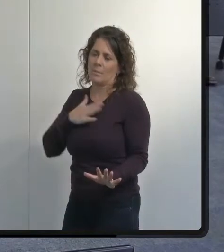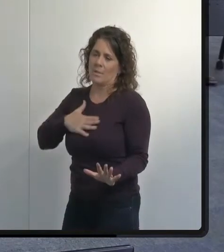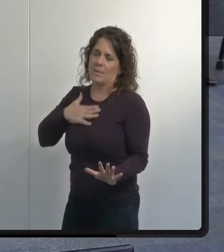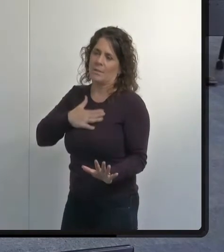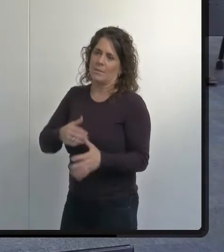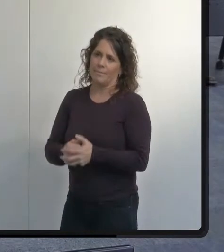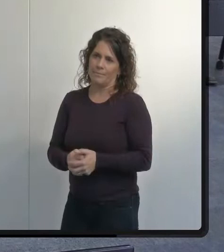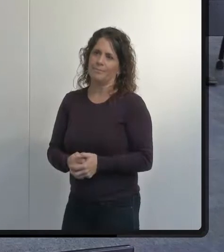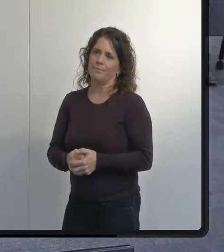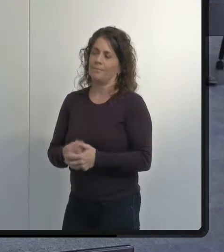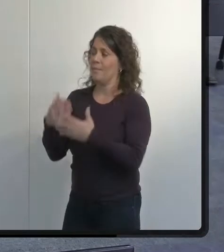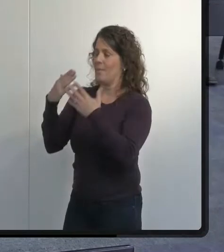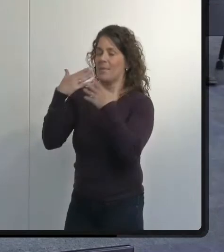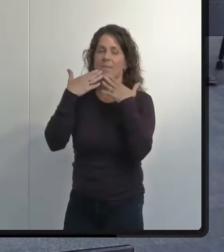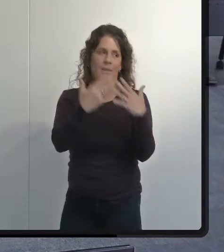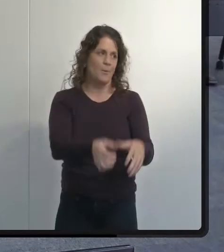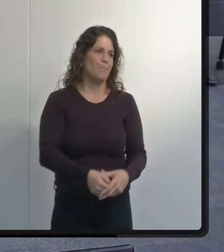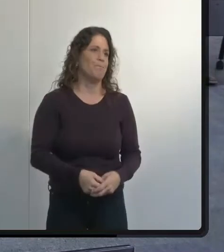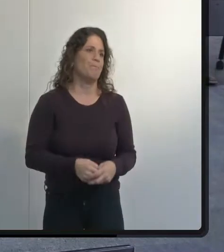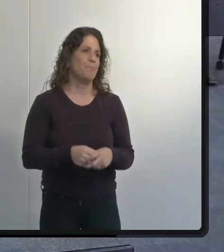Thank you. Thank you, Nick.